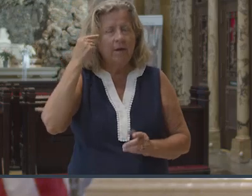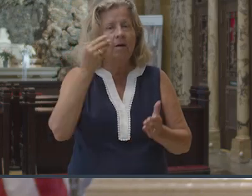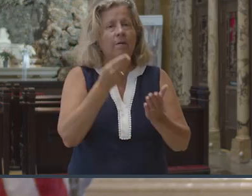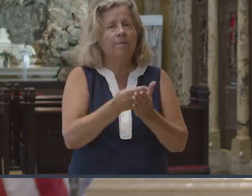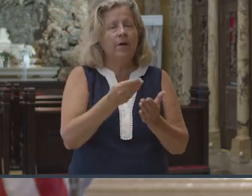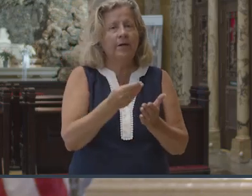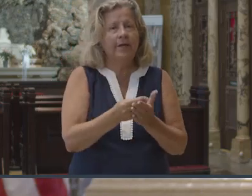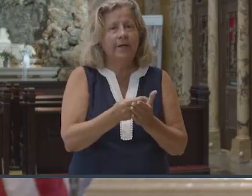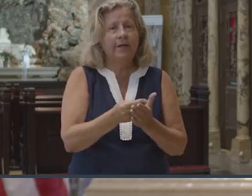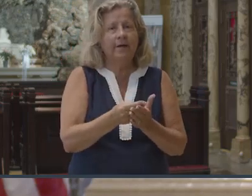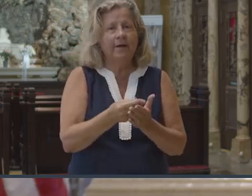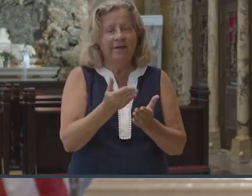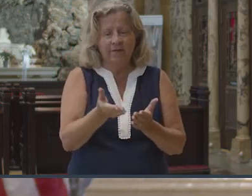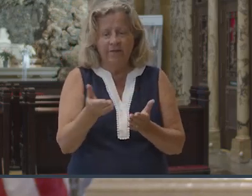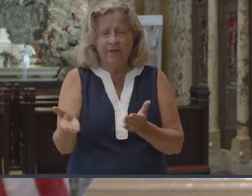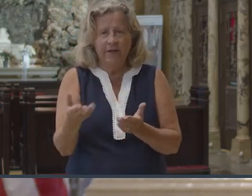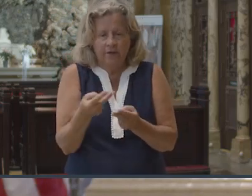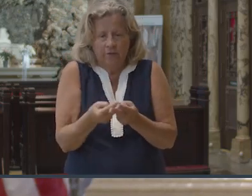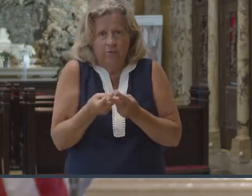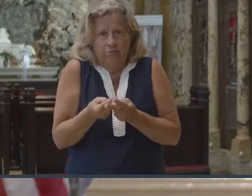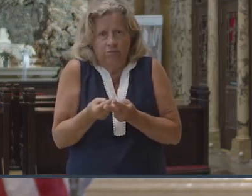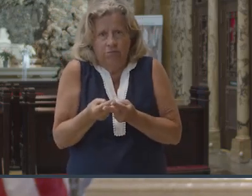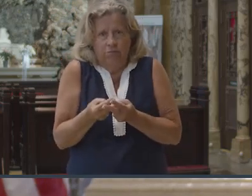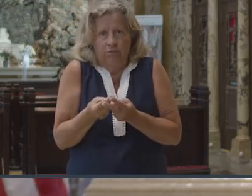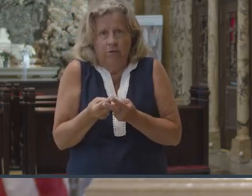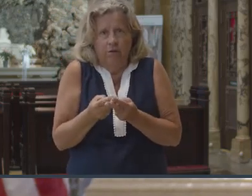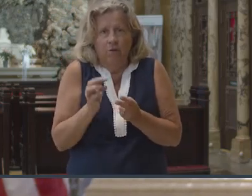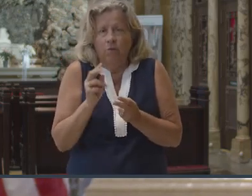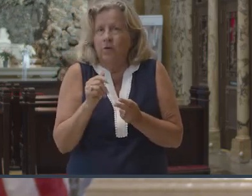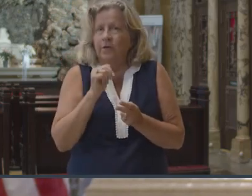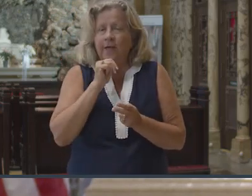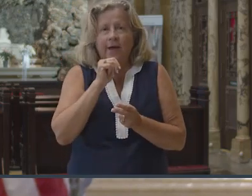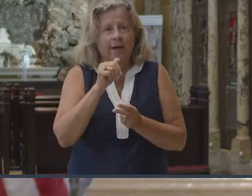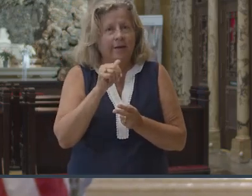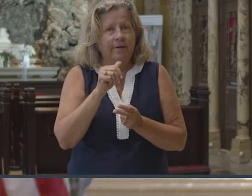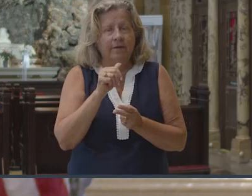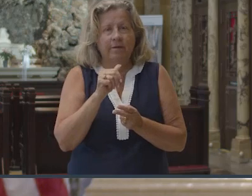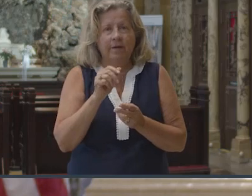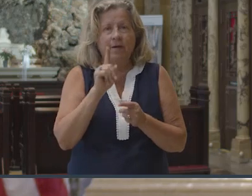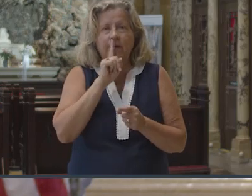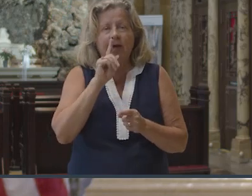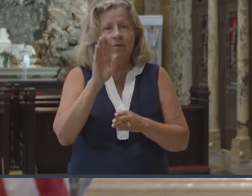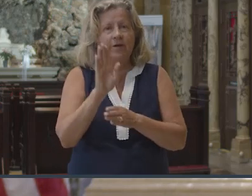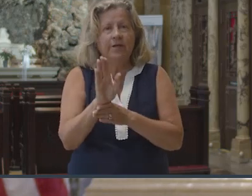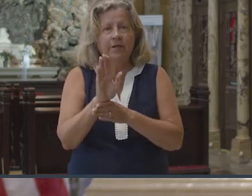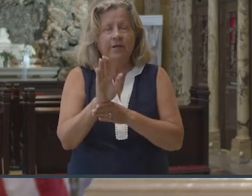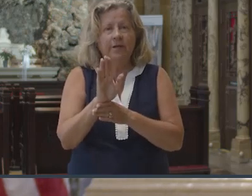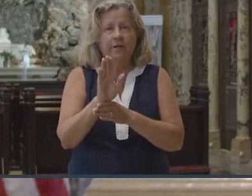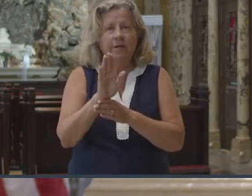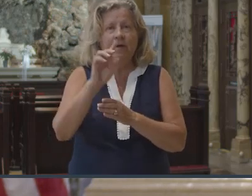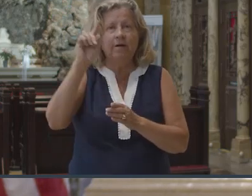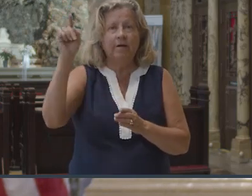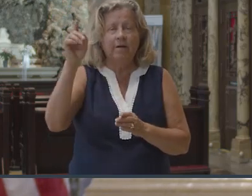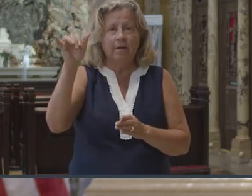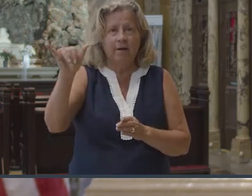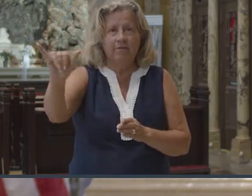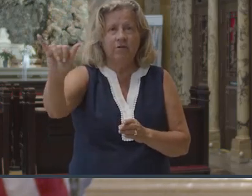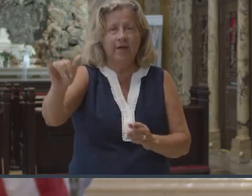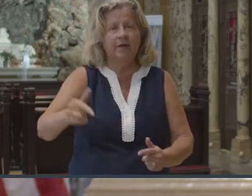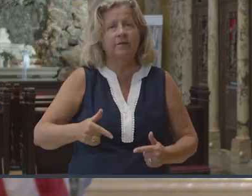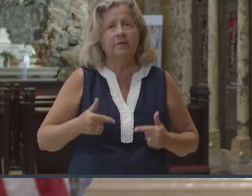up will make us secure. Sooner or later, however, we